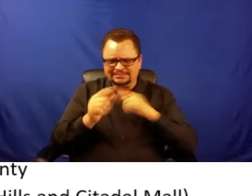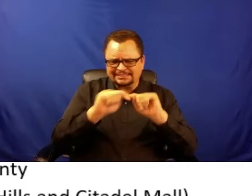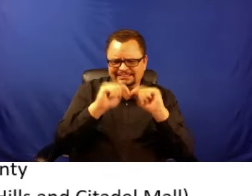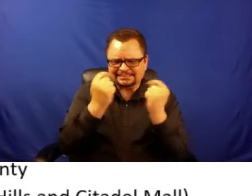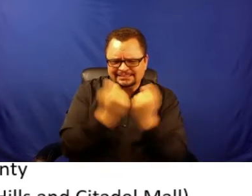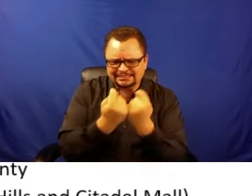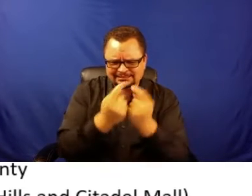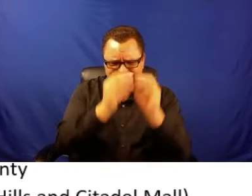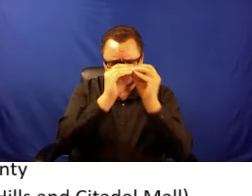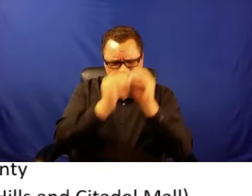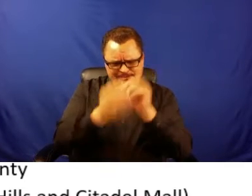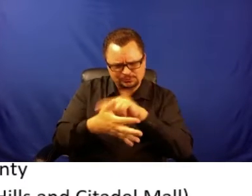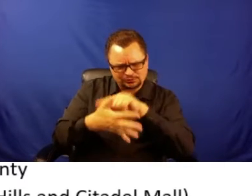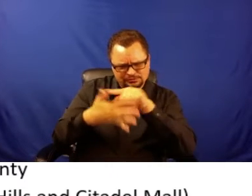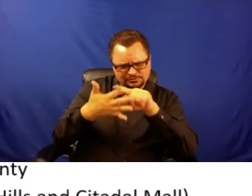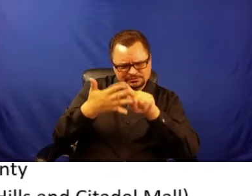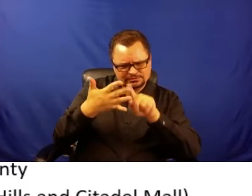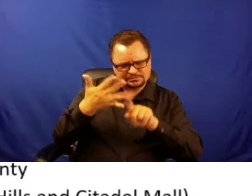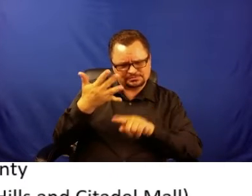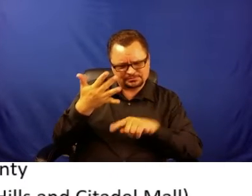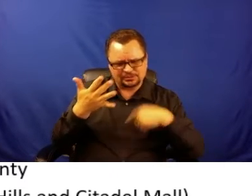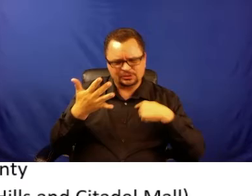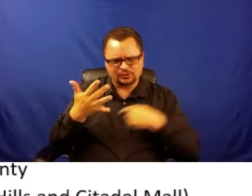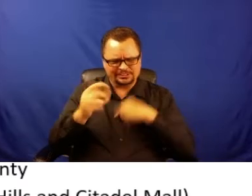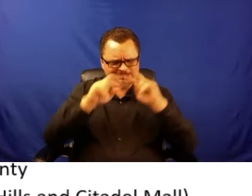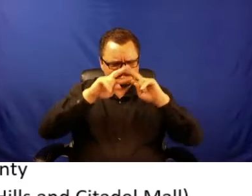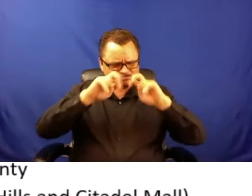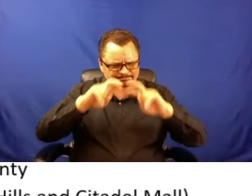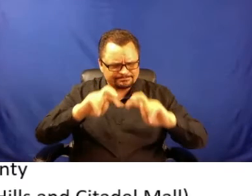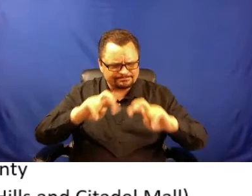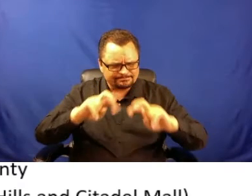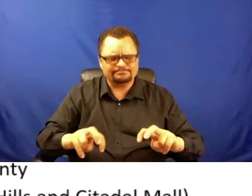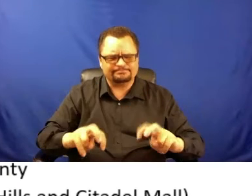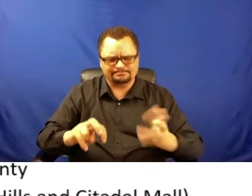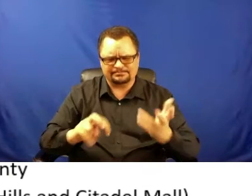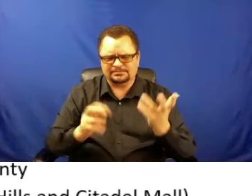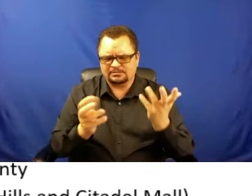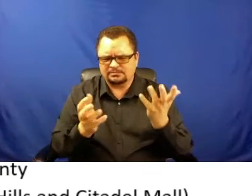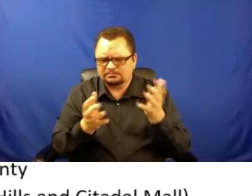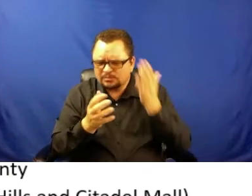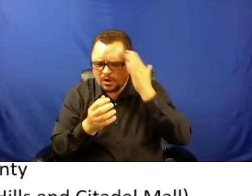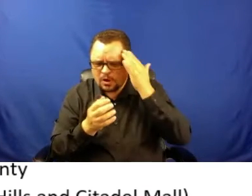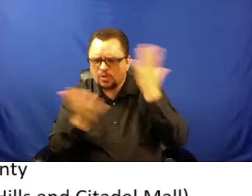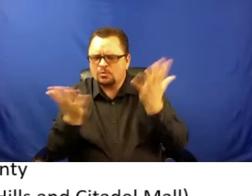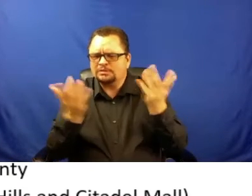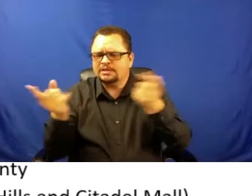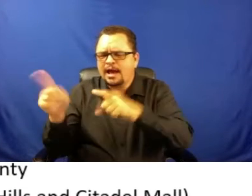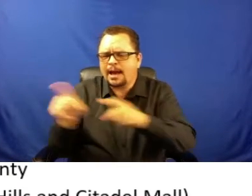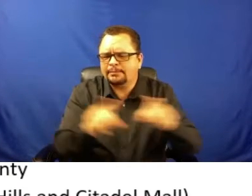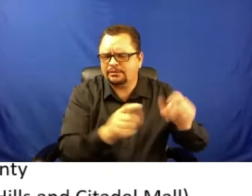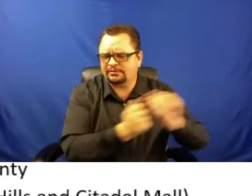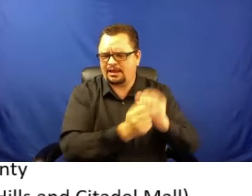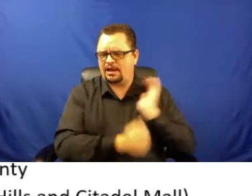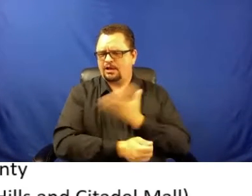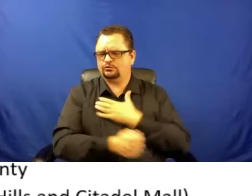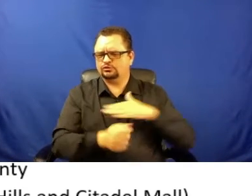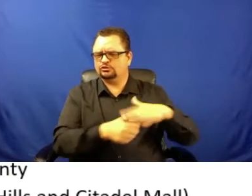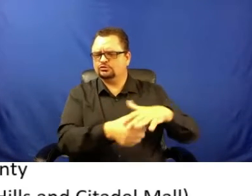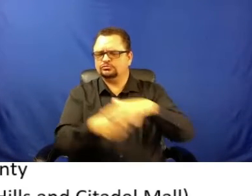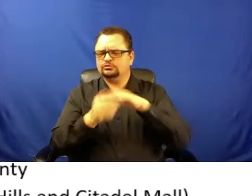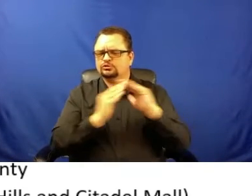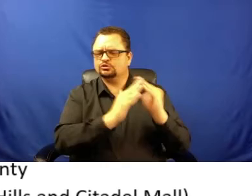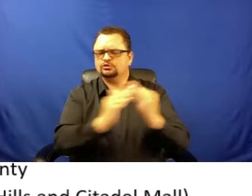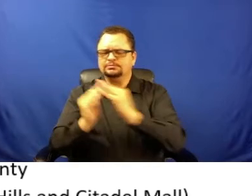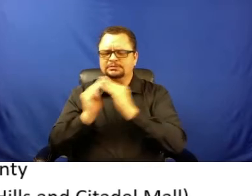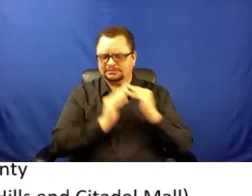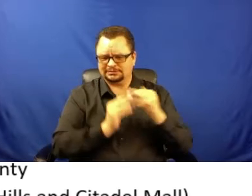in our community. According to DOLA estimates, federal, military plus contractors are more than 50,000 in